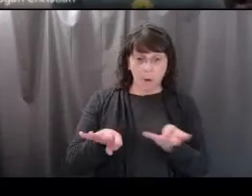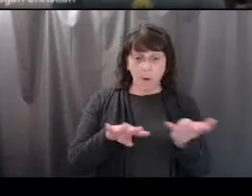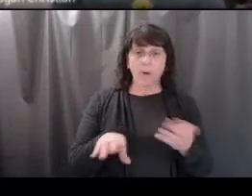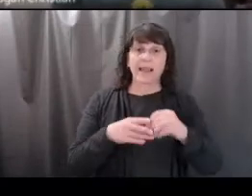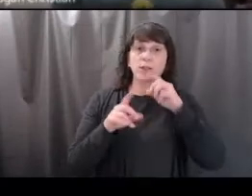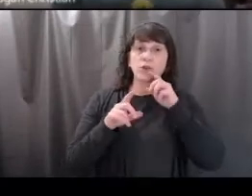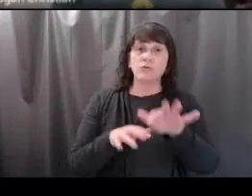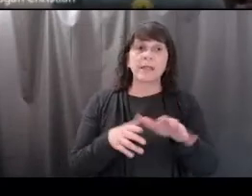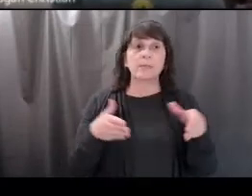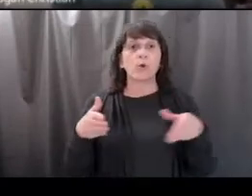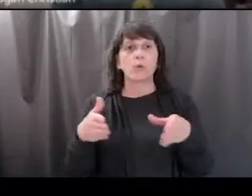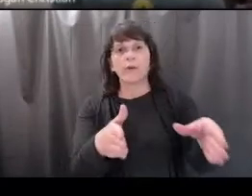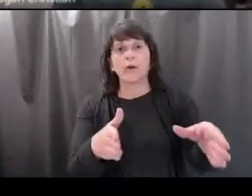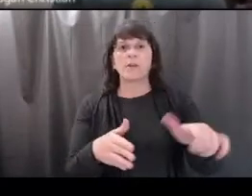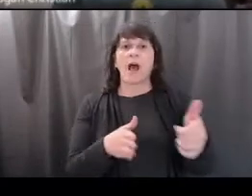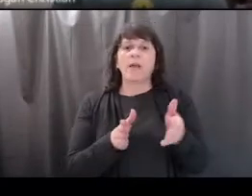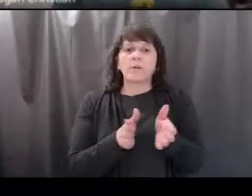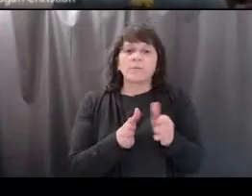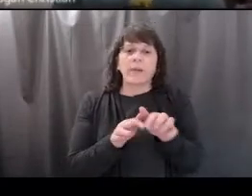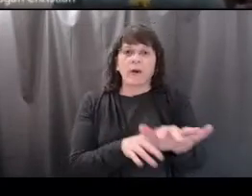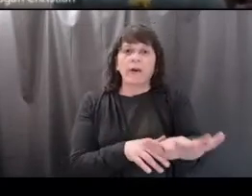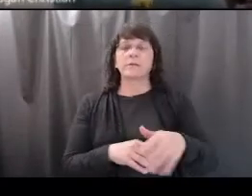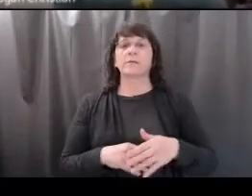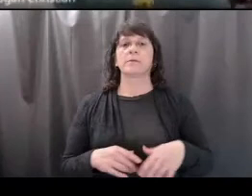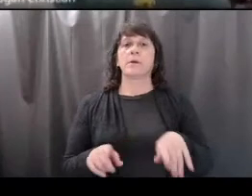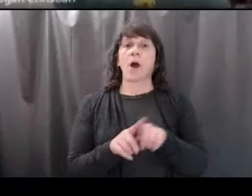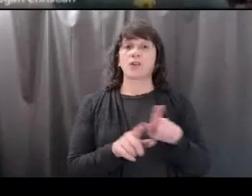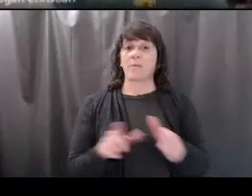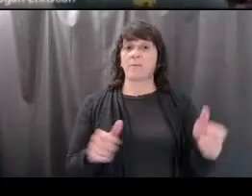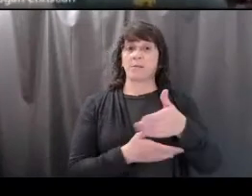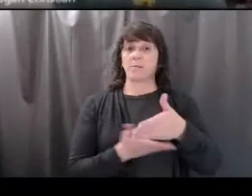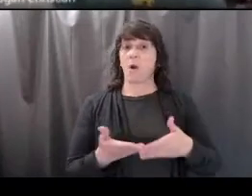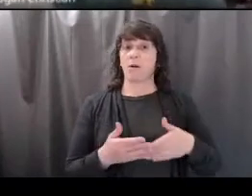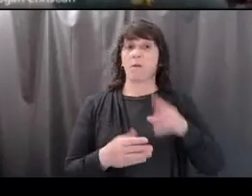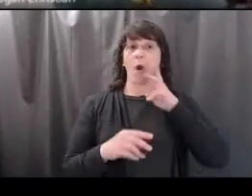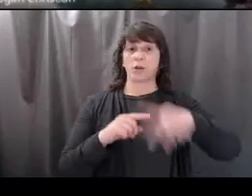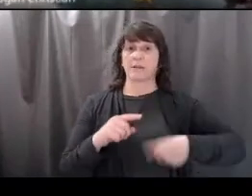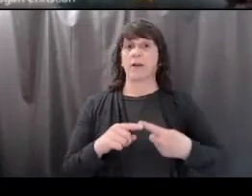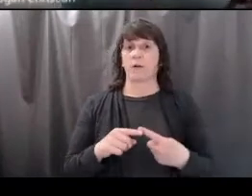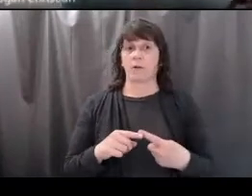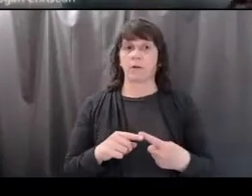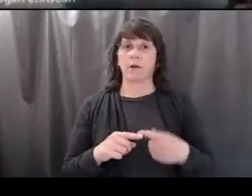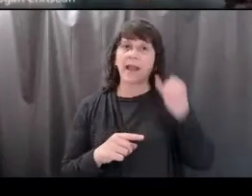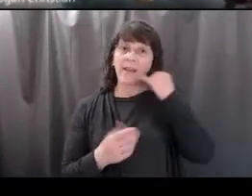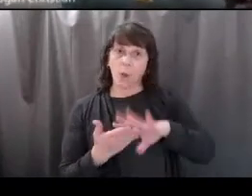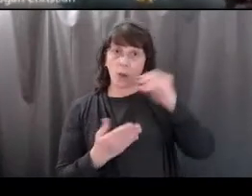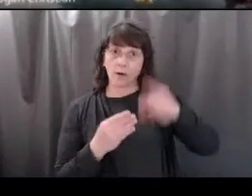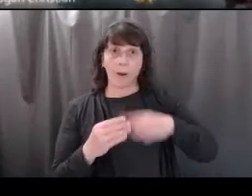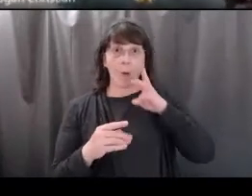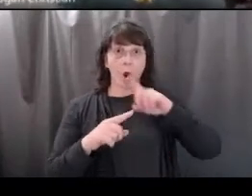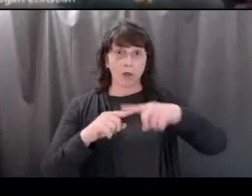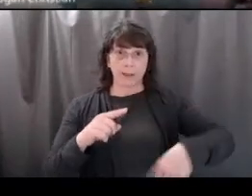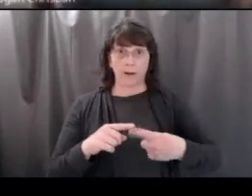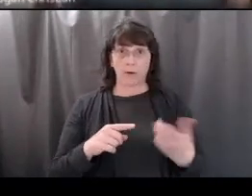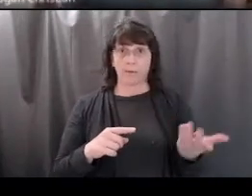streams, rivers, and other channels, and it's a major element of the water cycle. So if you've learned about the water